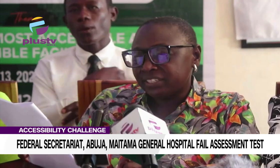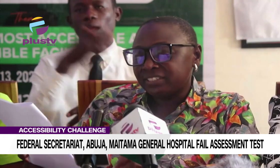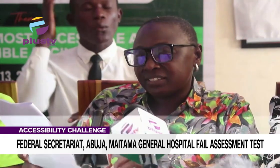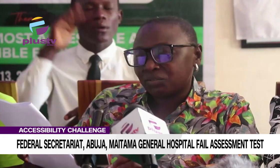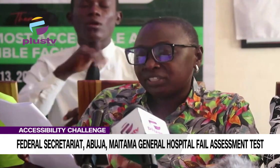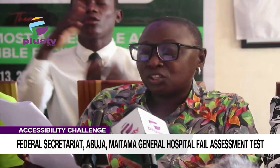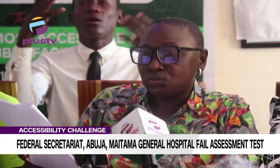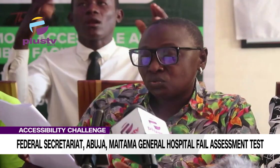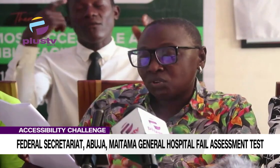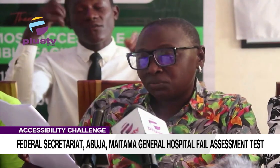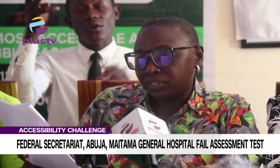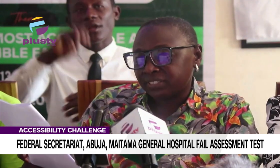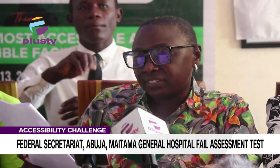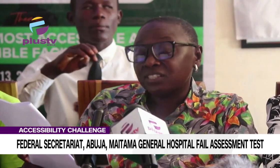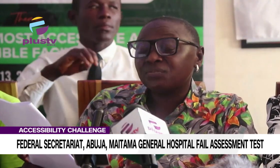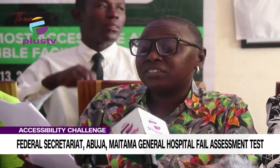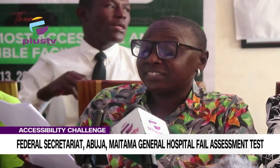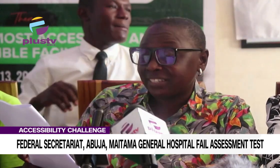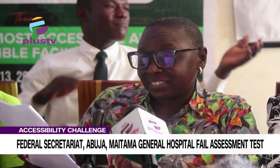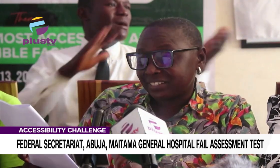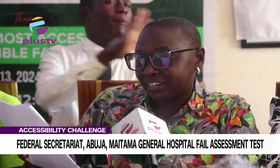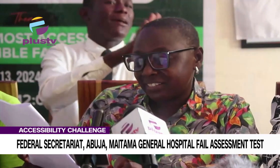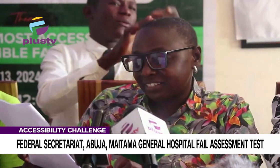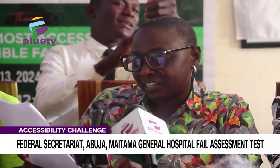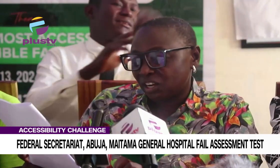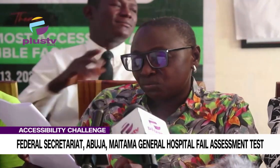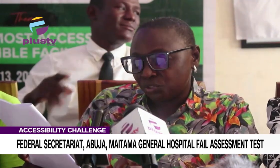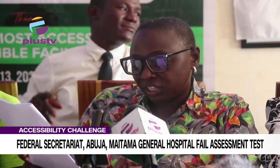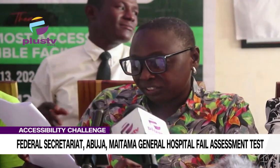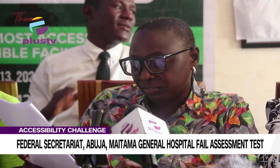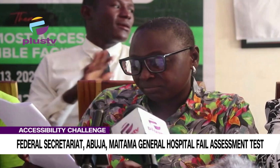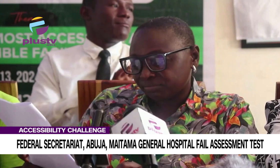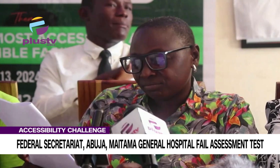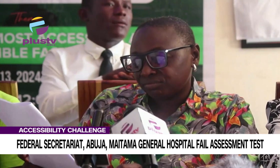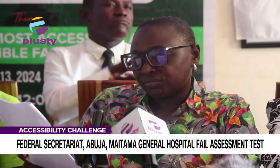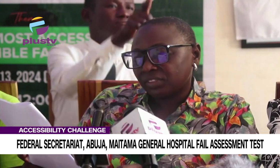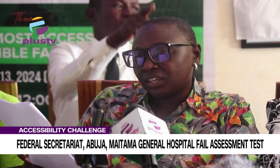on the list when it comes to workplaces is Federal Secretariat, Abuja.